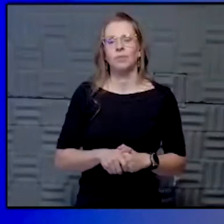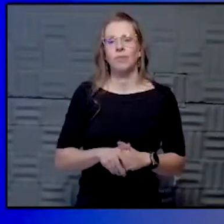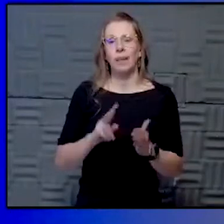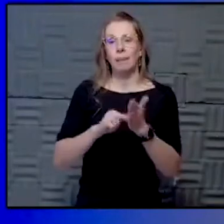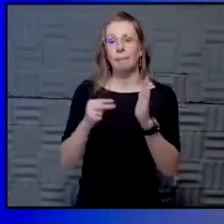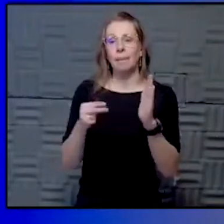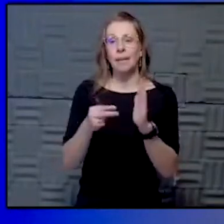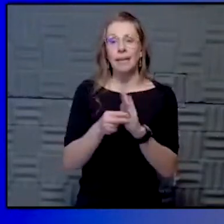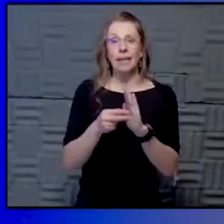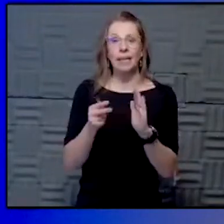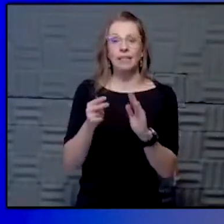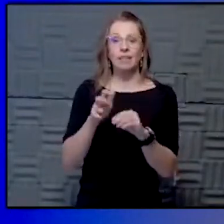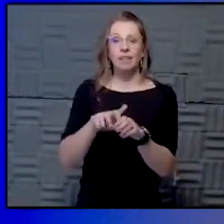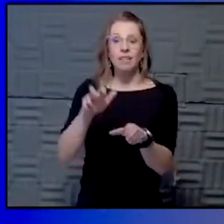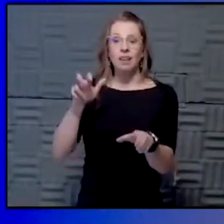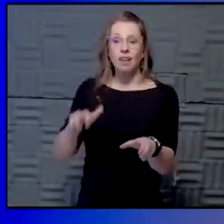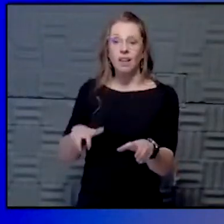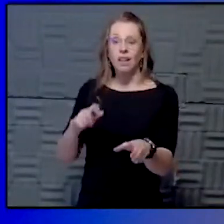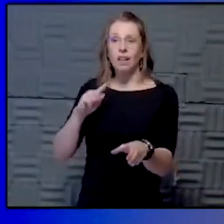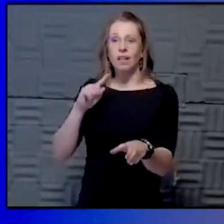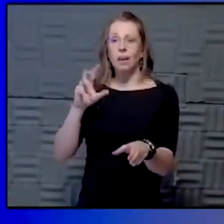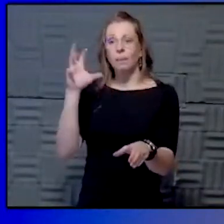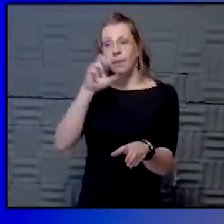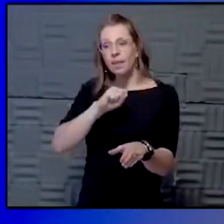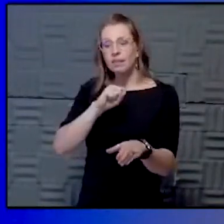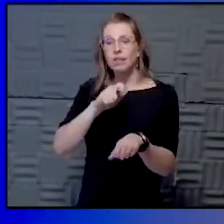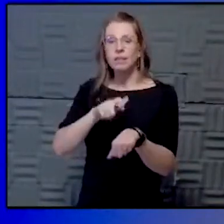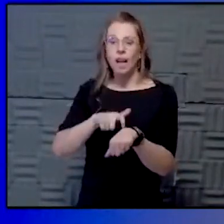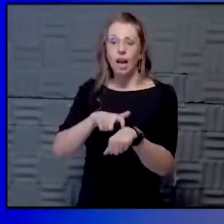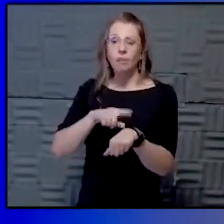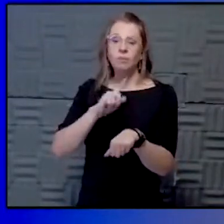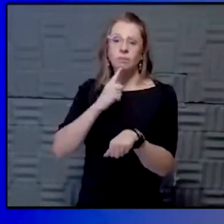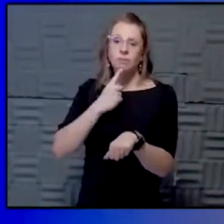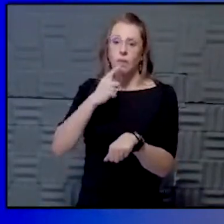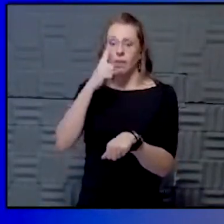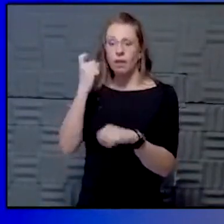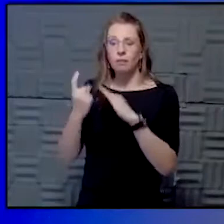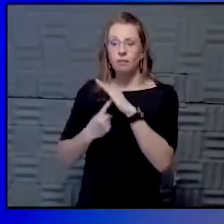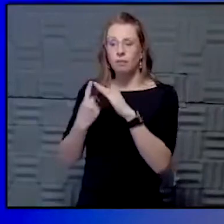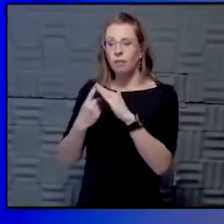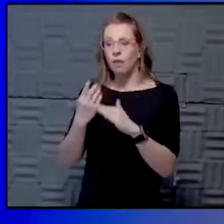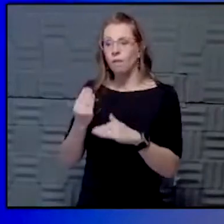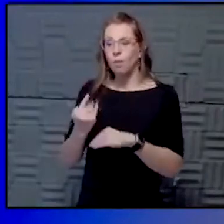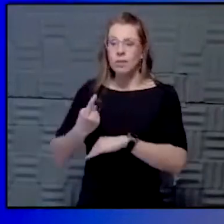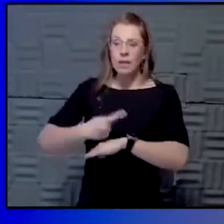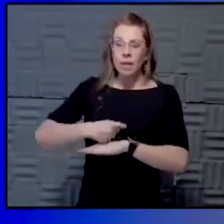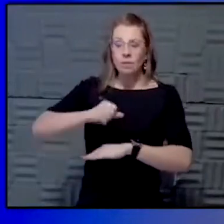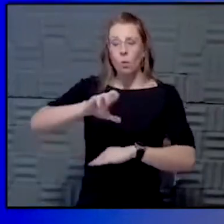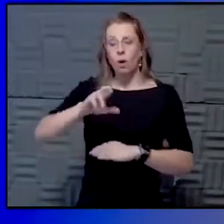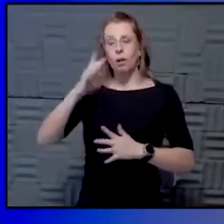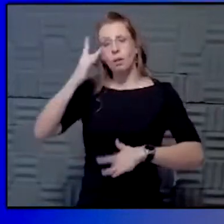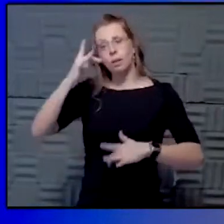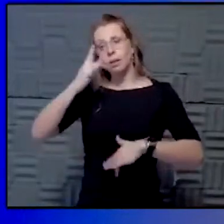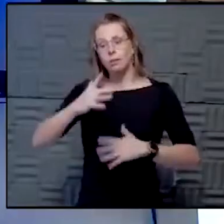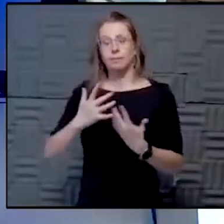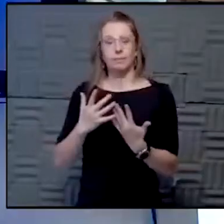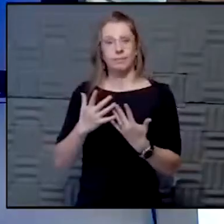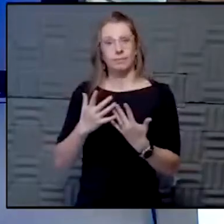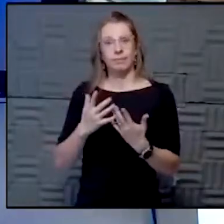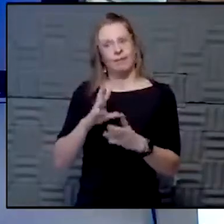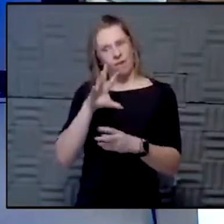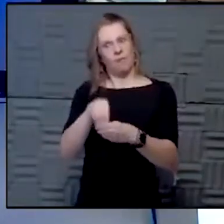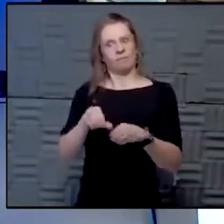chance of having to sit out and miss some of that time because of quarantine or because of illness itself. So that is another benefit. Well, and it's a